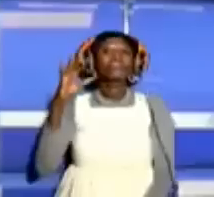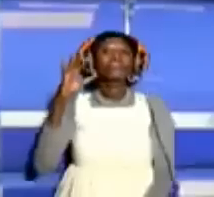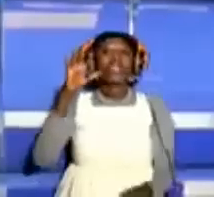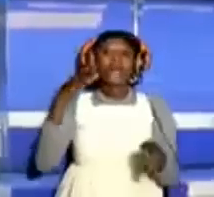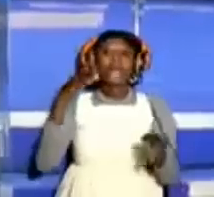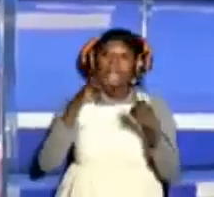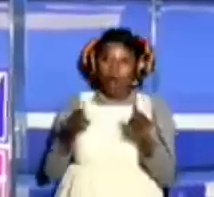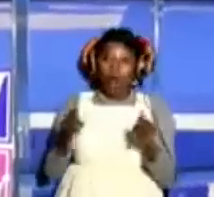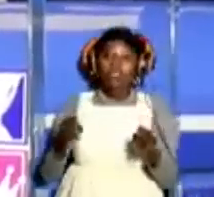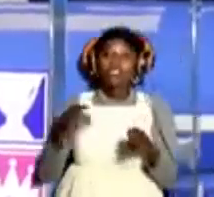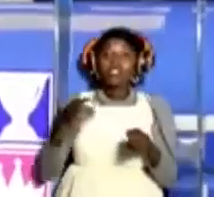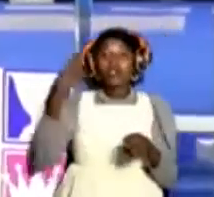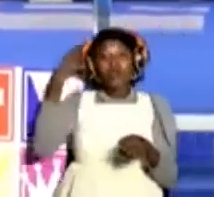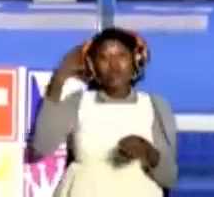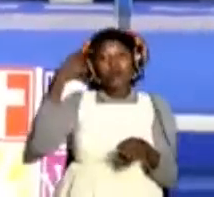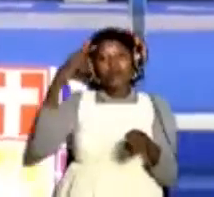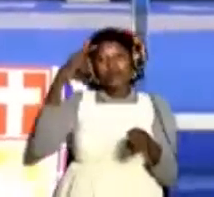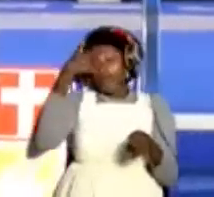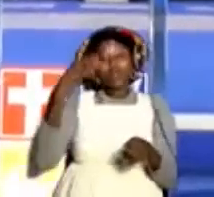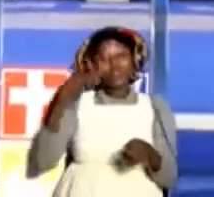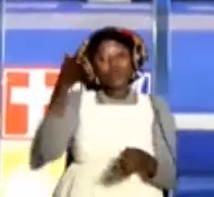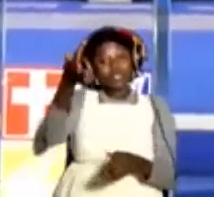as far as this is concerned,